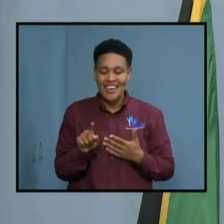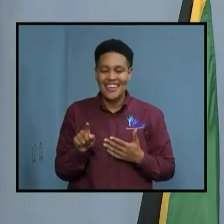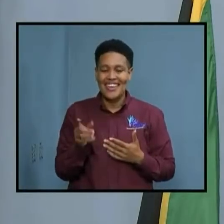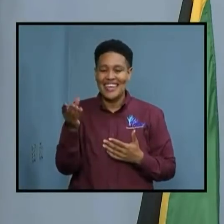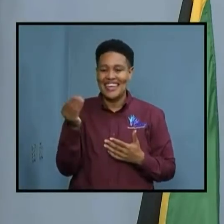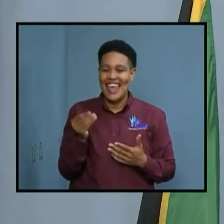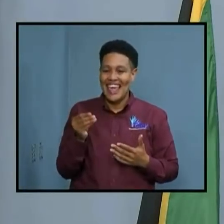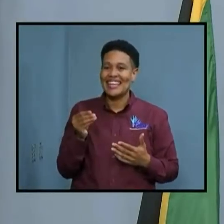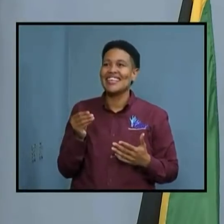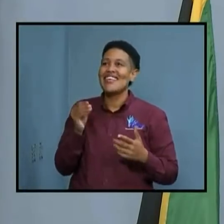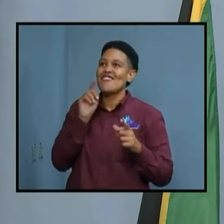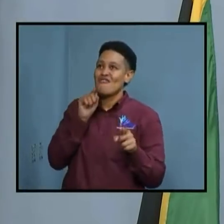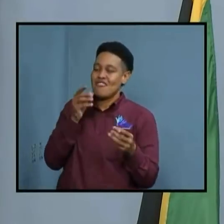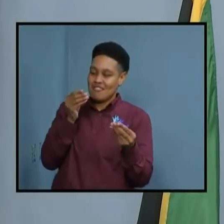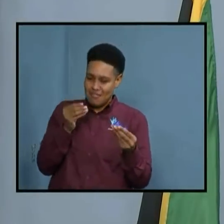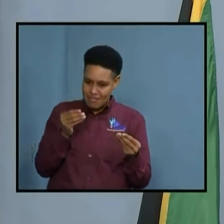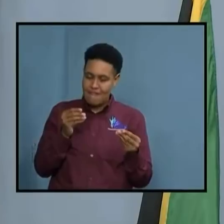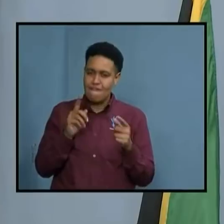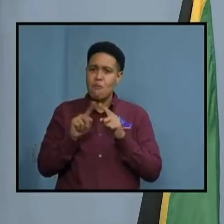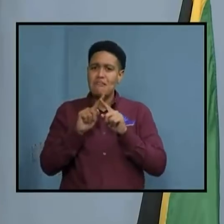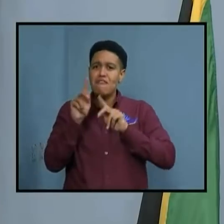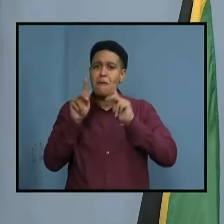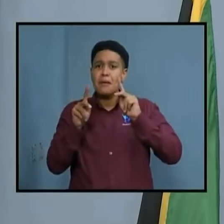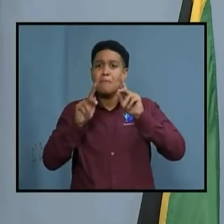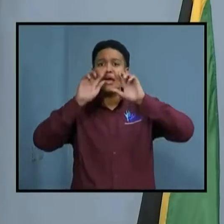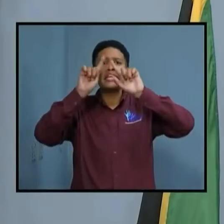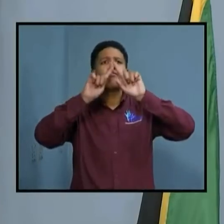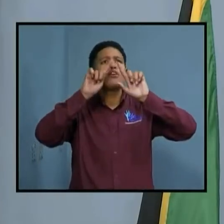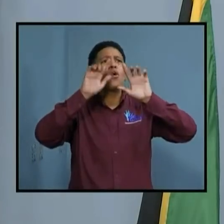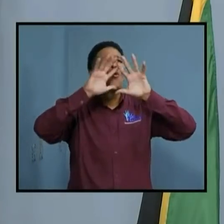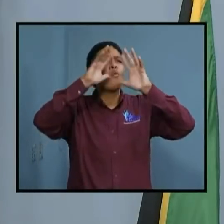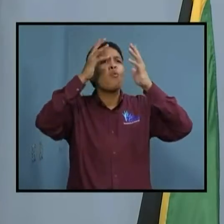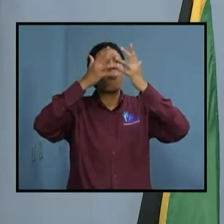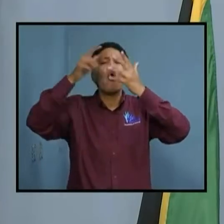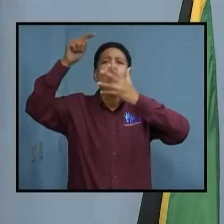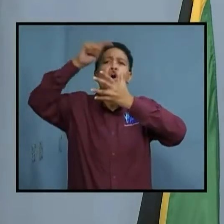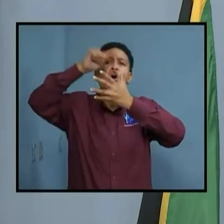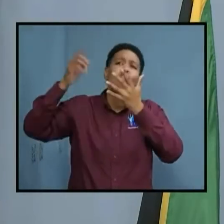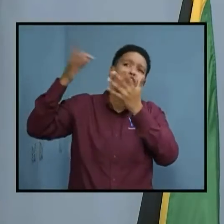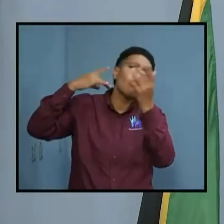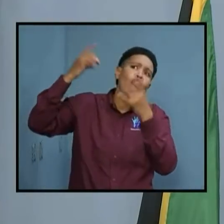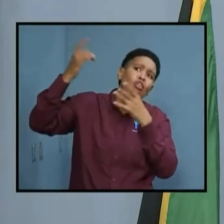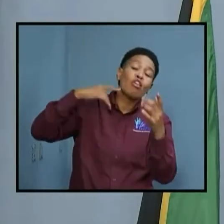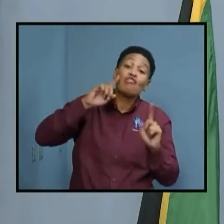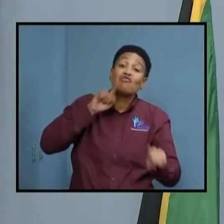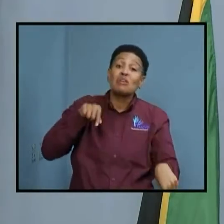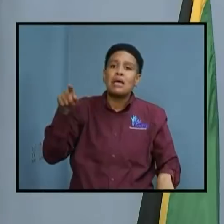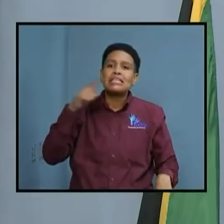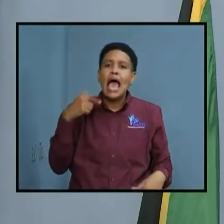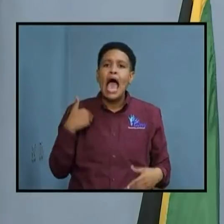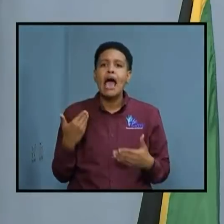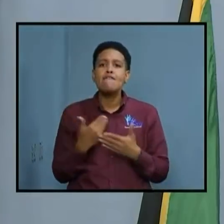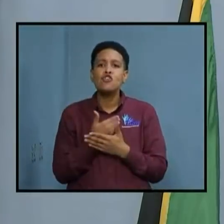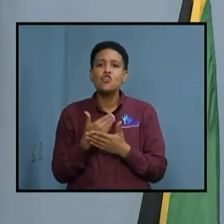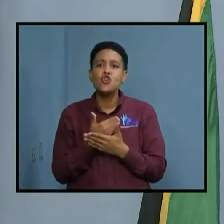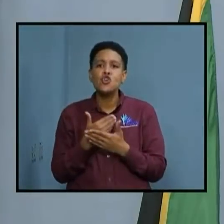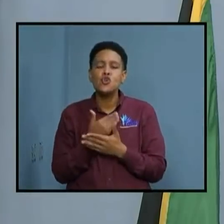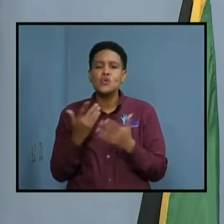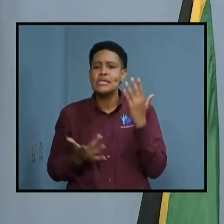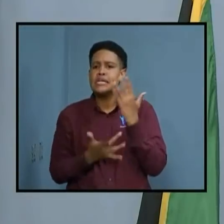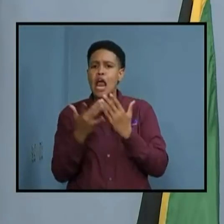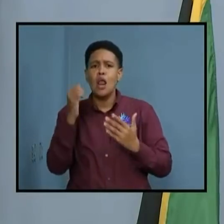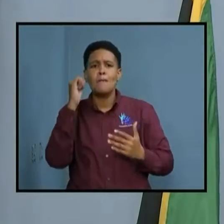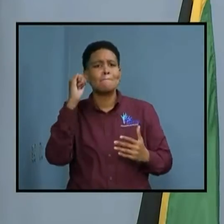correspondence from persons or entities across the world, from different countries, that they have this new breaking